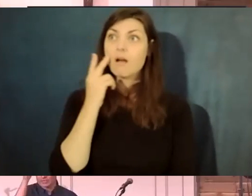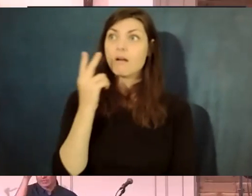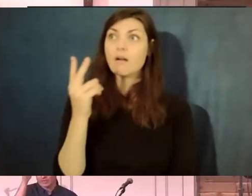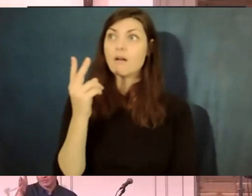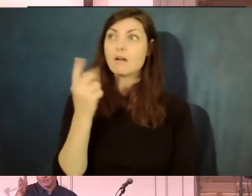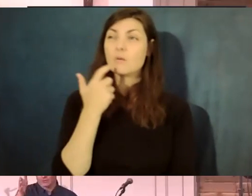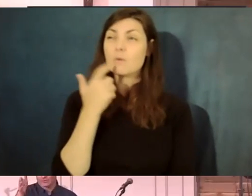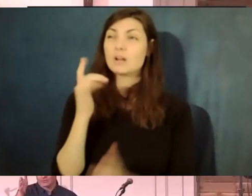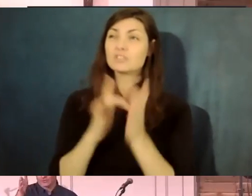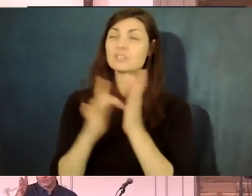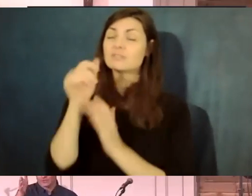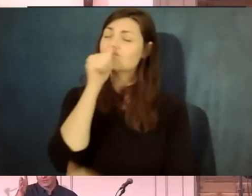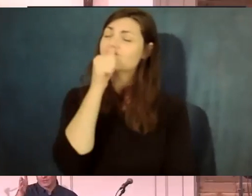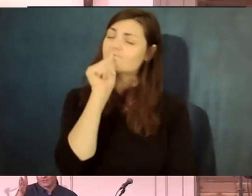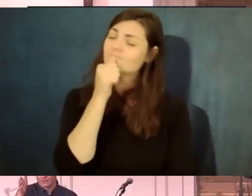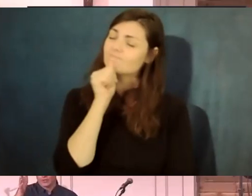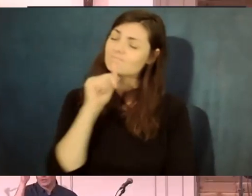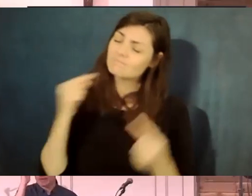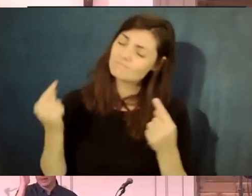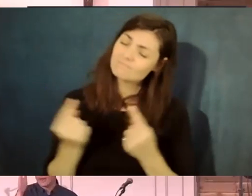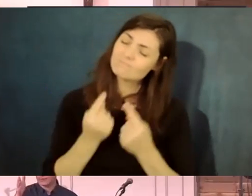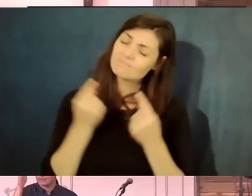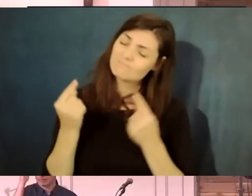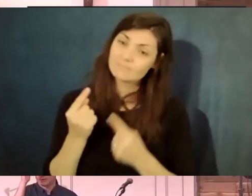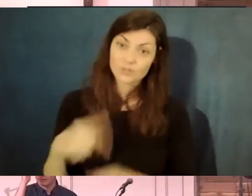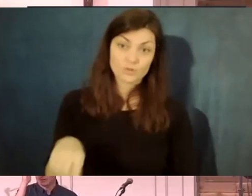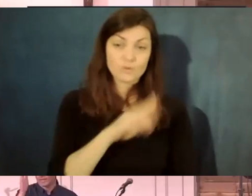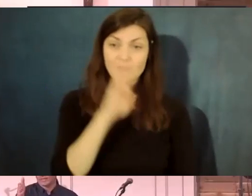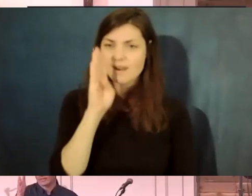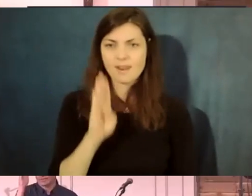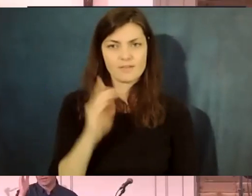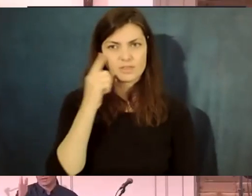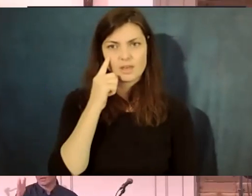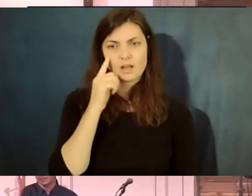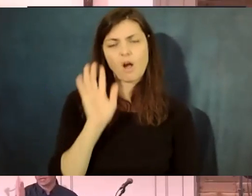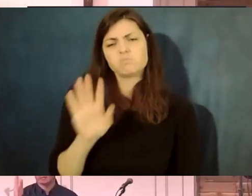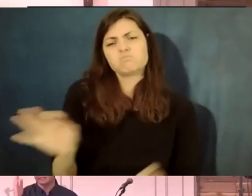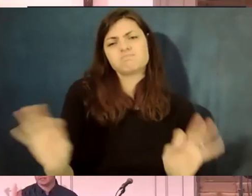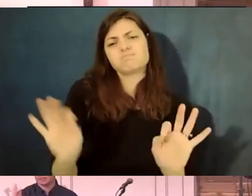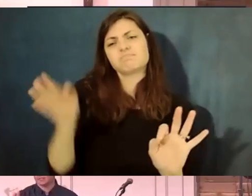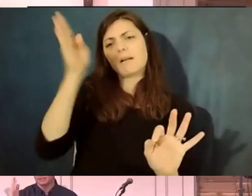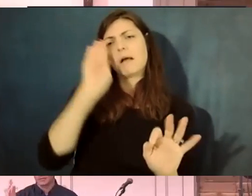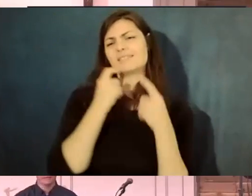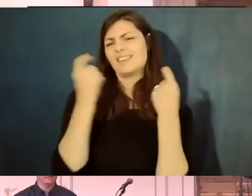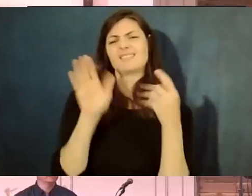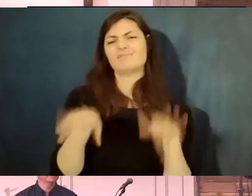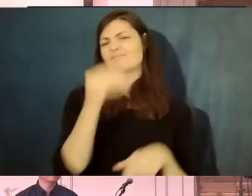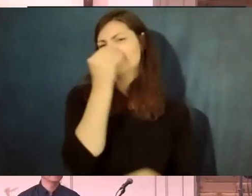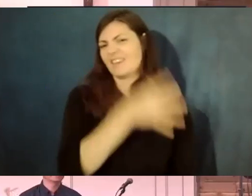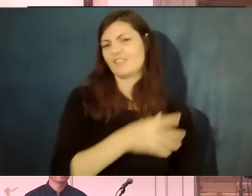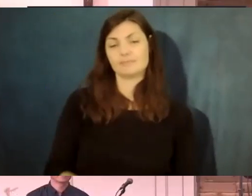Jesus suffer, you would never think that God takes sin lightly.